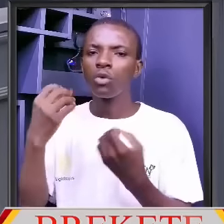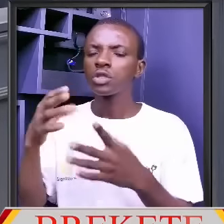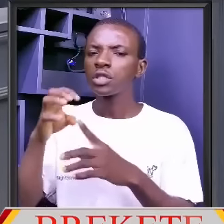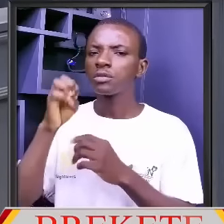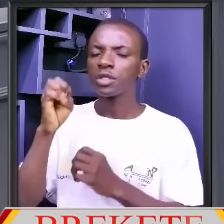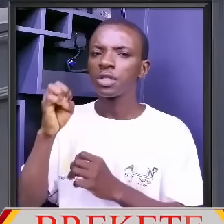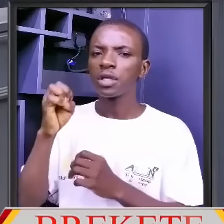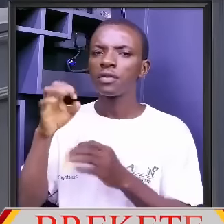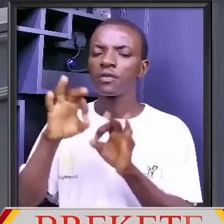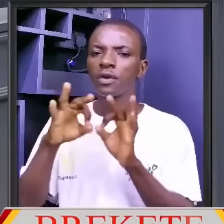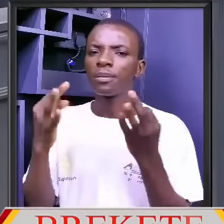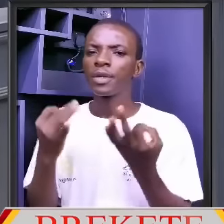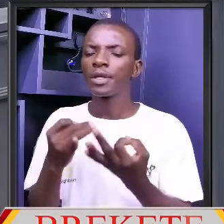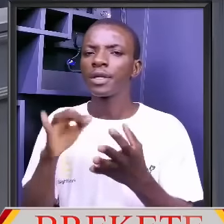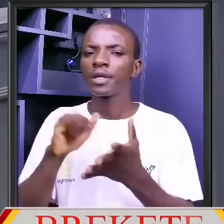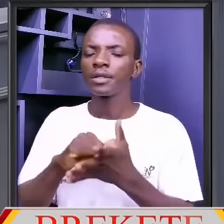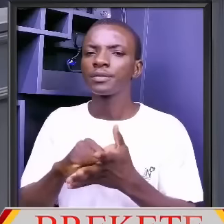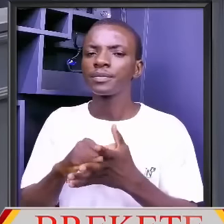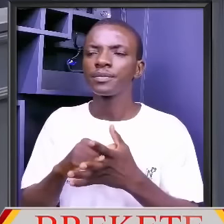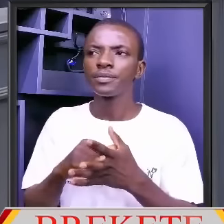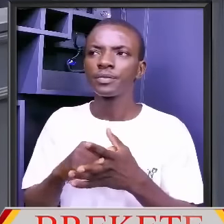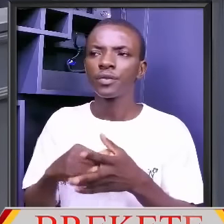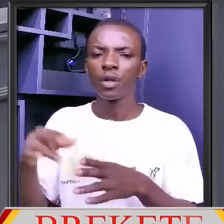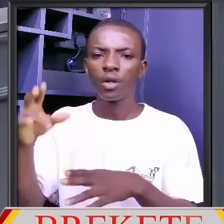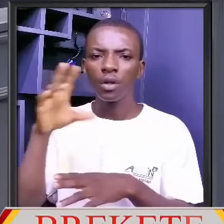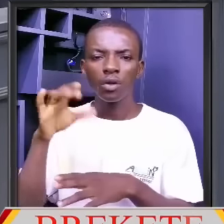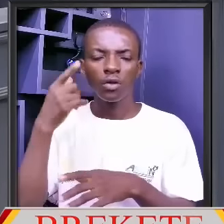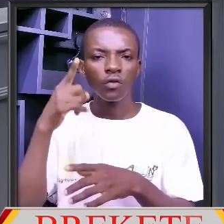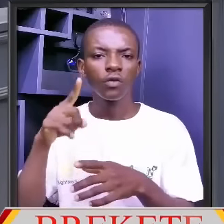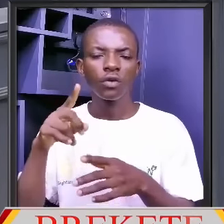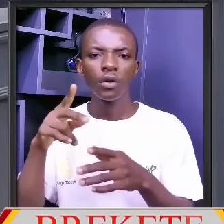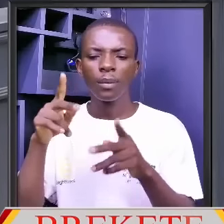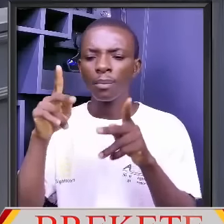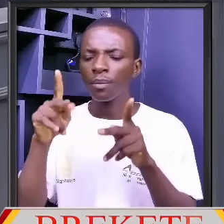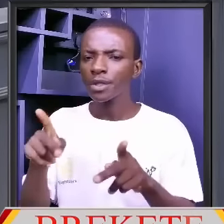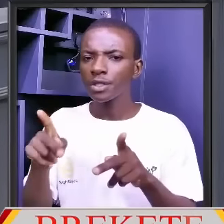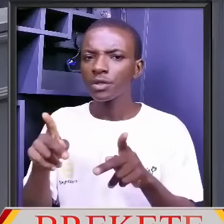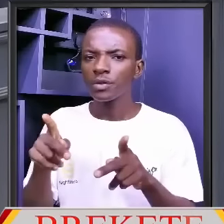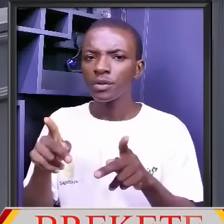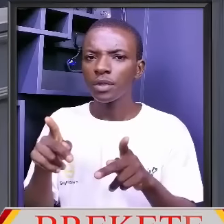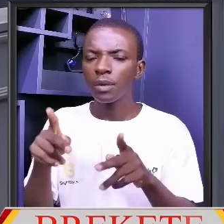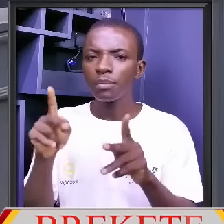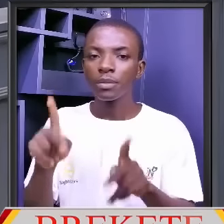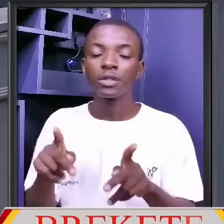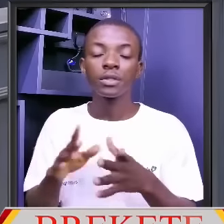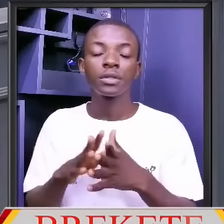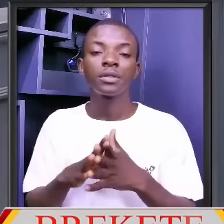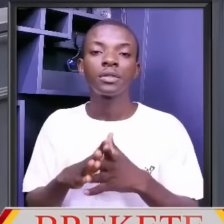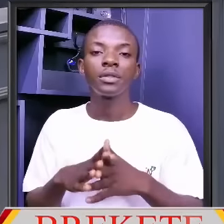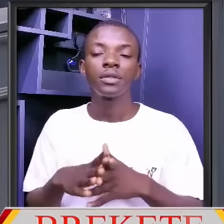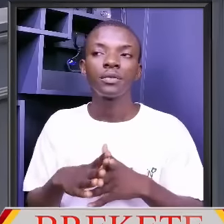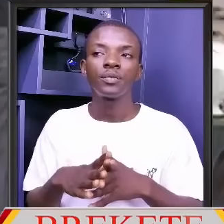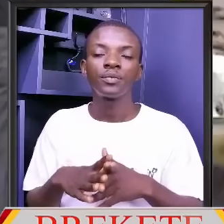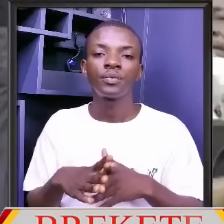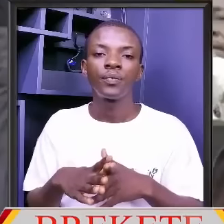Most especially families when be say, then they look up to a particular person.